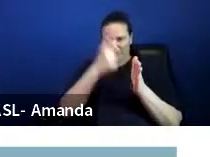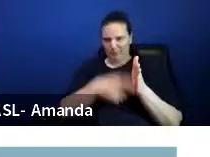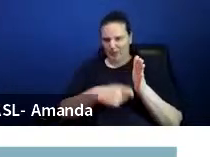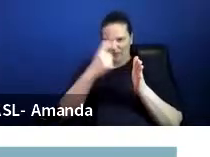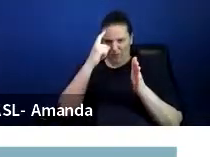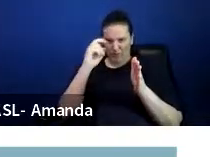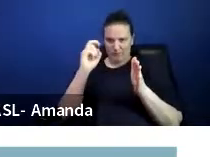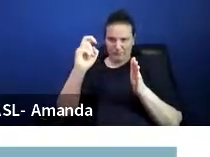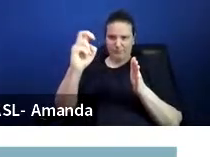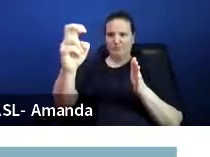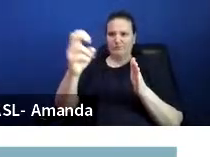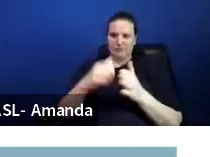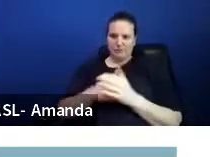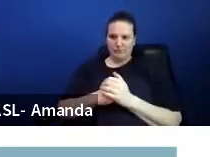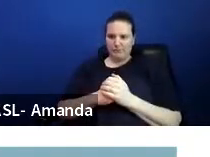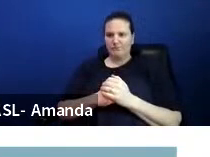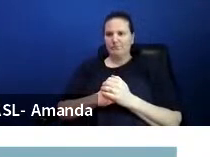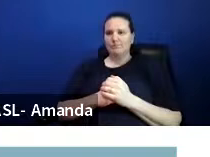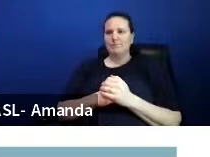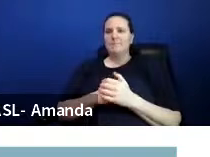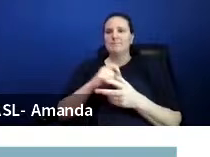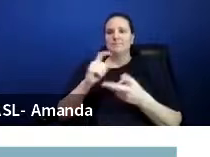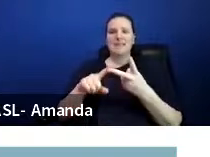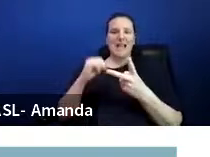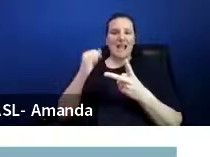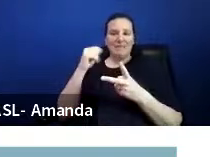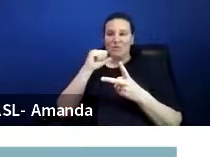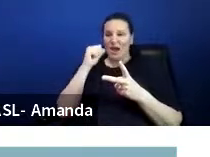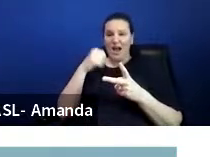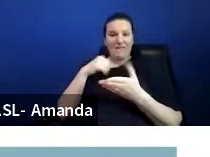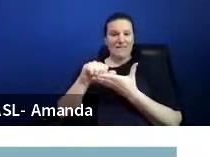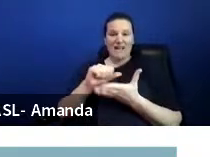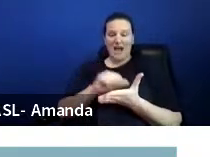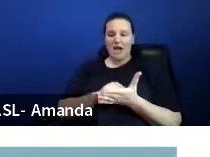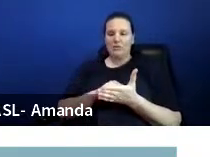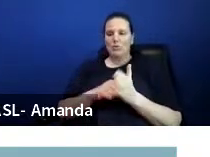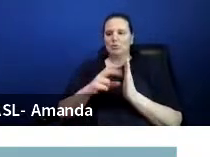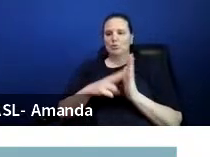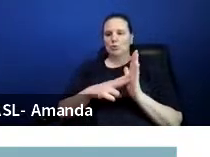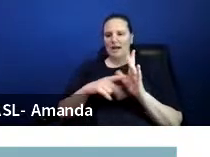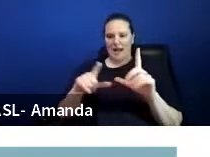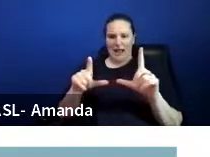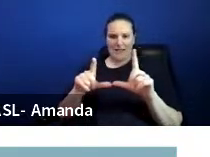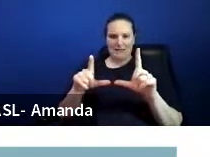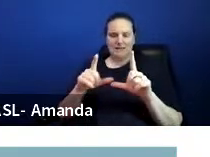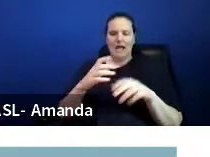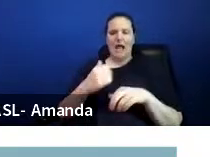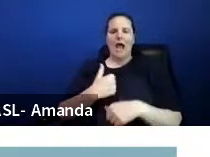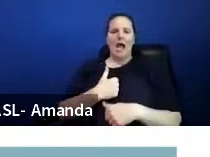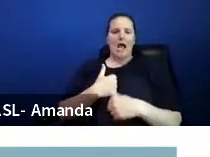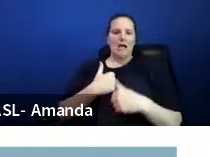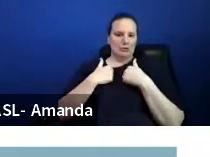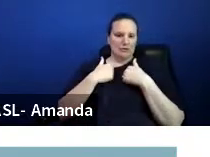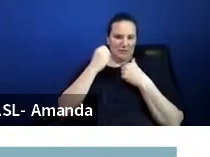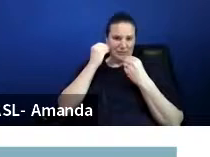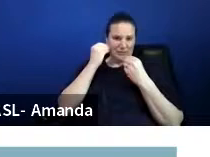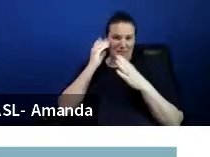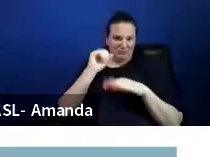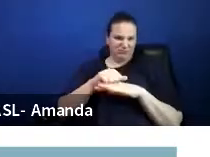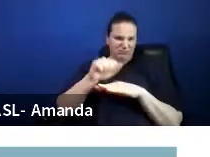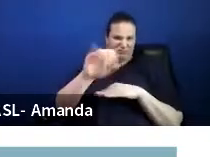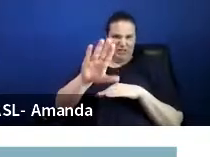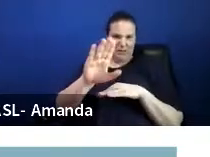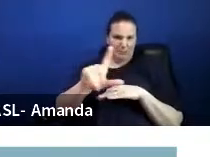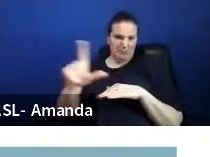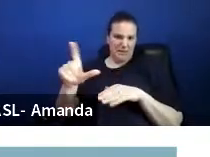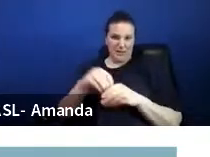trip across the bridge. Or if you don't have an account, it will read your license plate, get your address information, and send you the bill